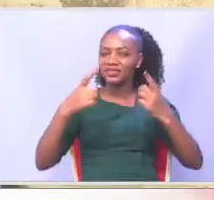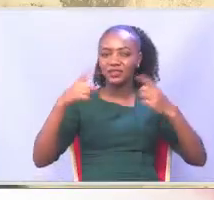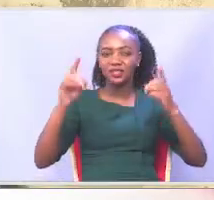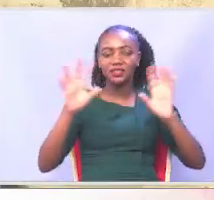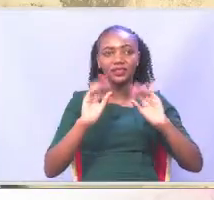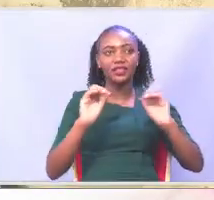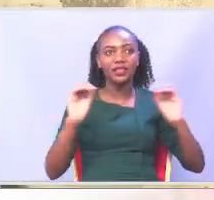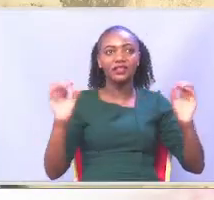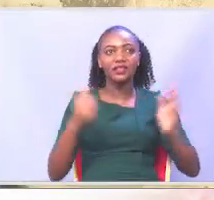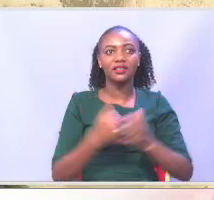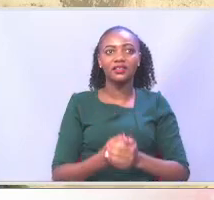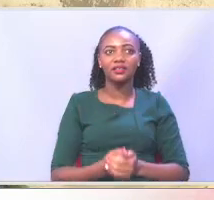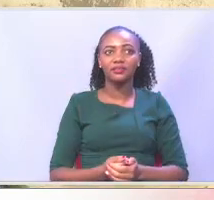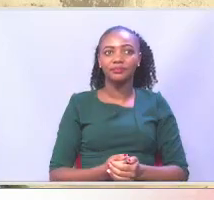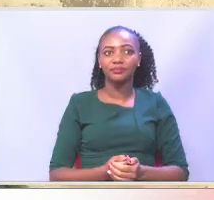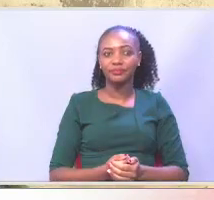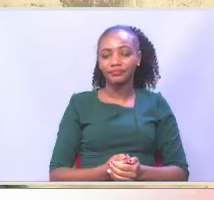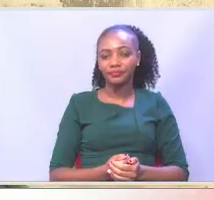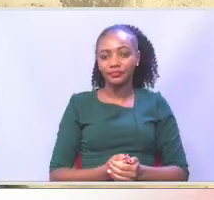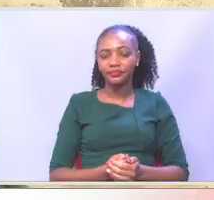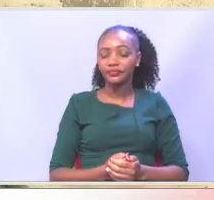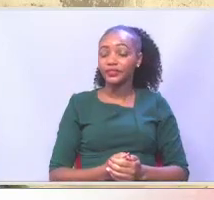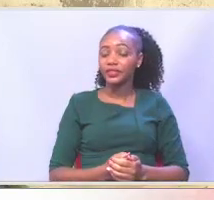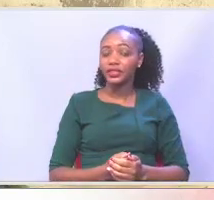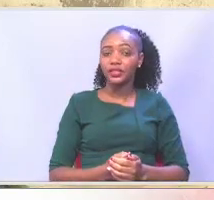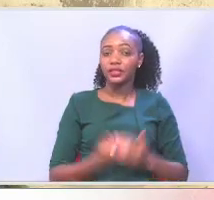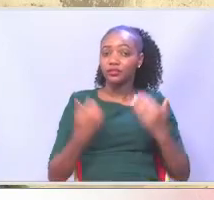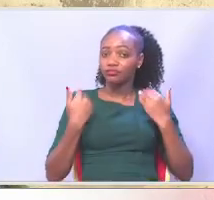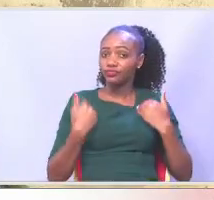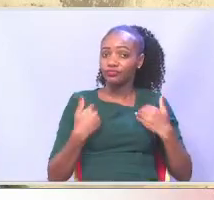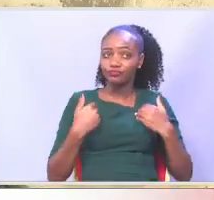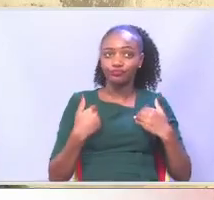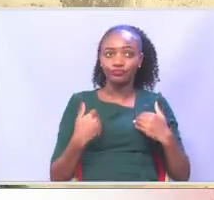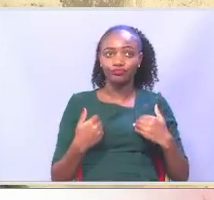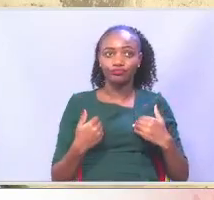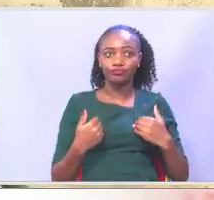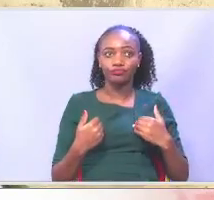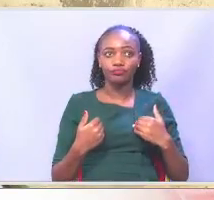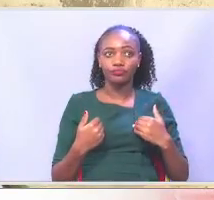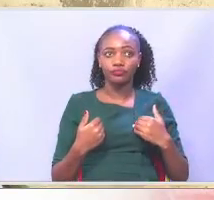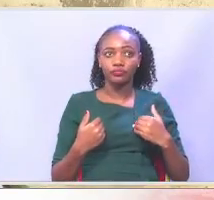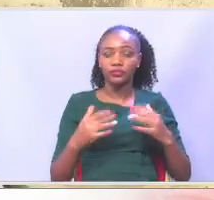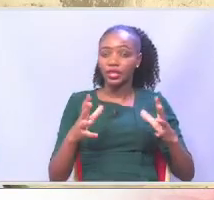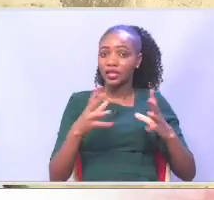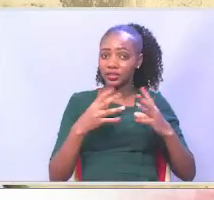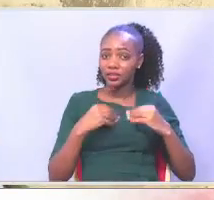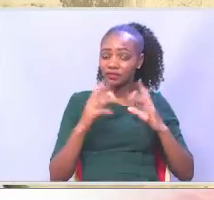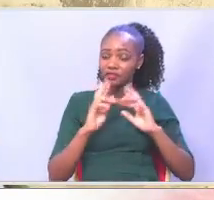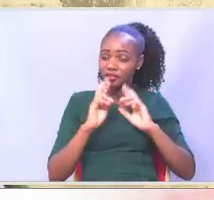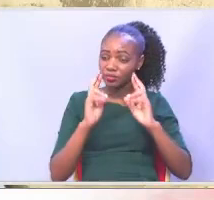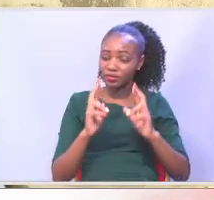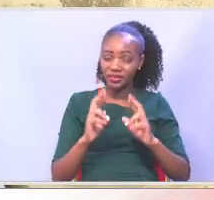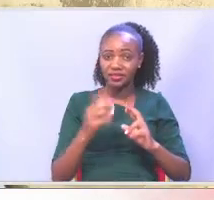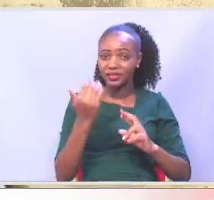Ni wapi nitapata usaidizi juu mtoto amepotea shule, hajapotea kwa mkono yangu. Na huu mtoto